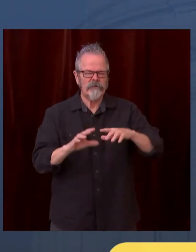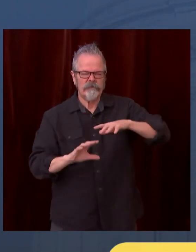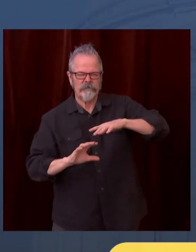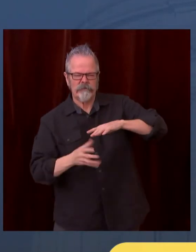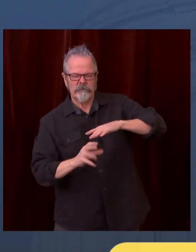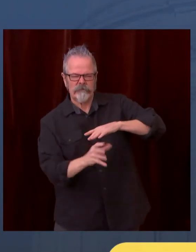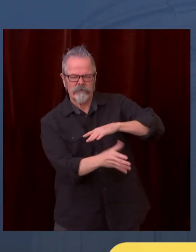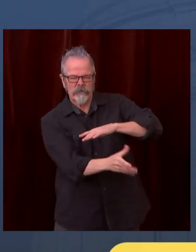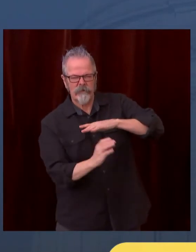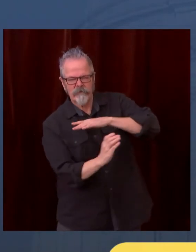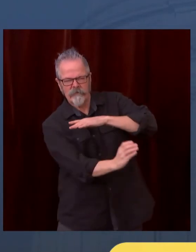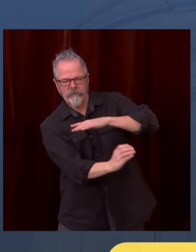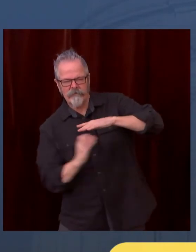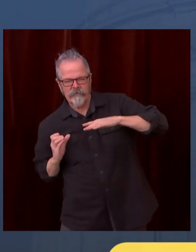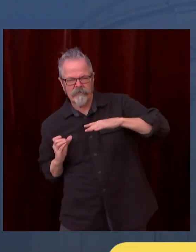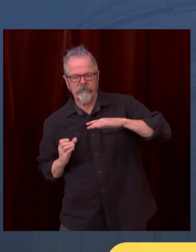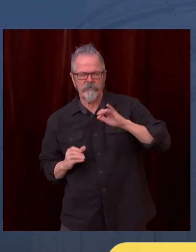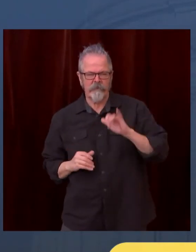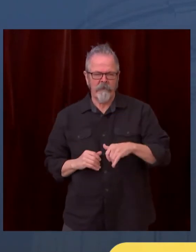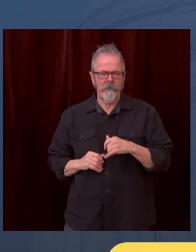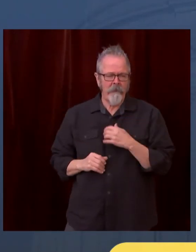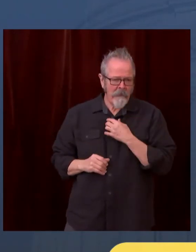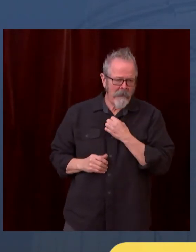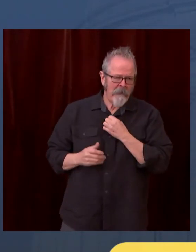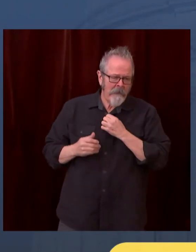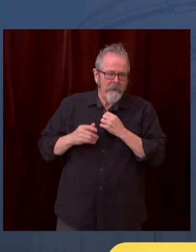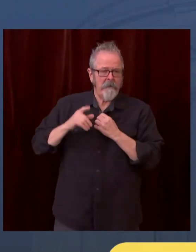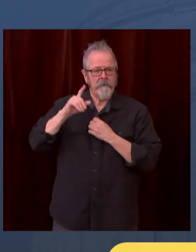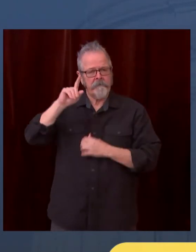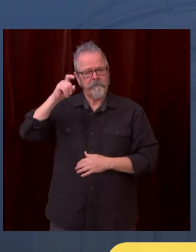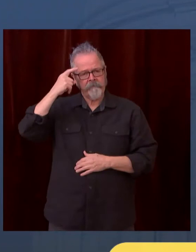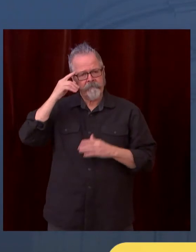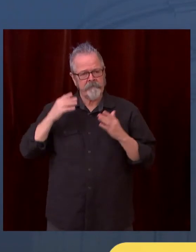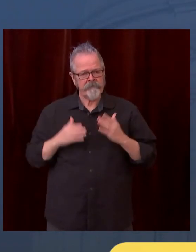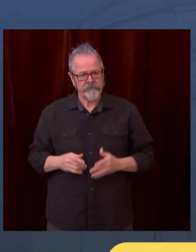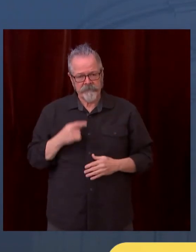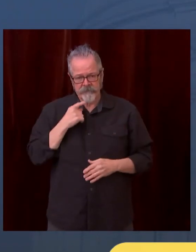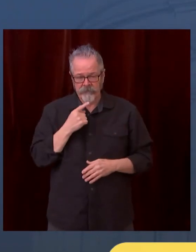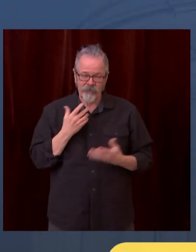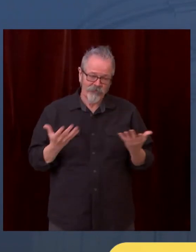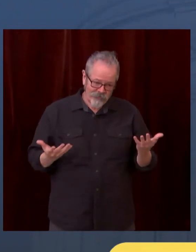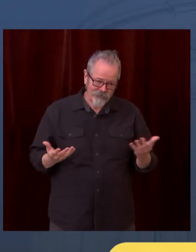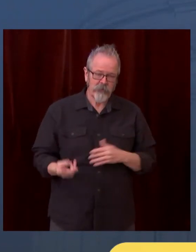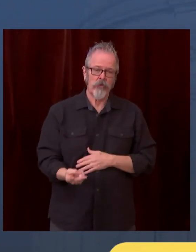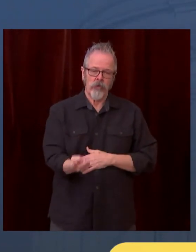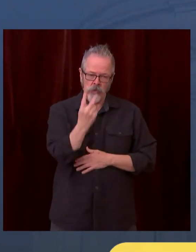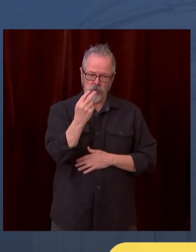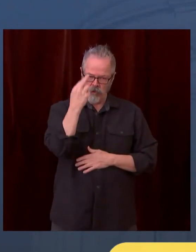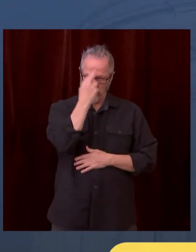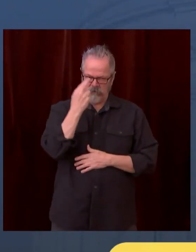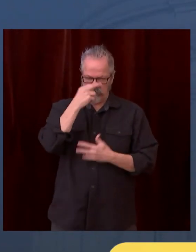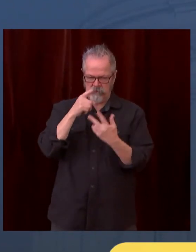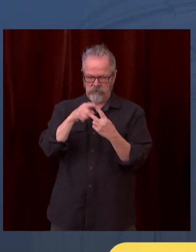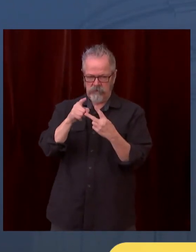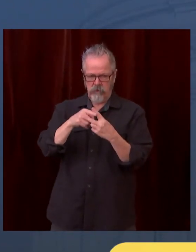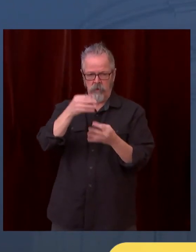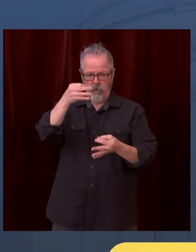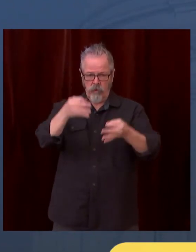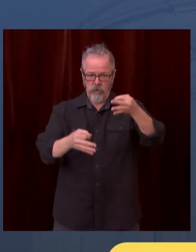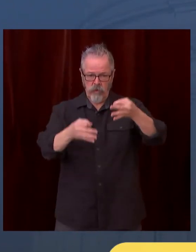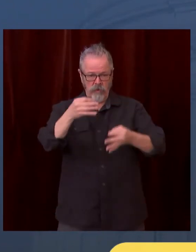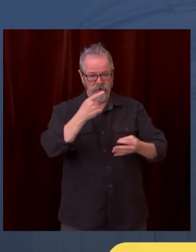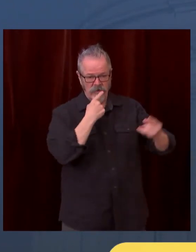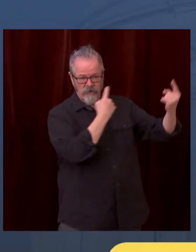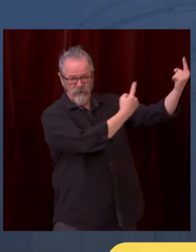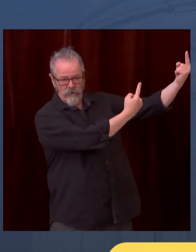One, it's a constitutional obligation that the courts have made imperative. We do not have a choice in this. Neither I nor the legislators, we have